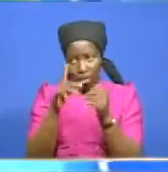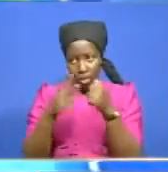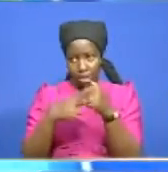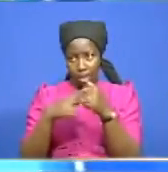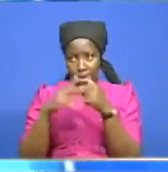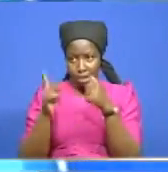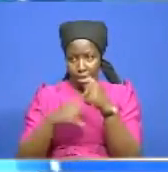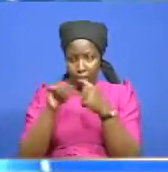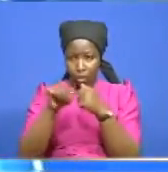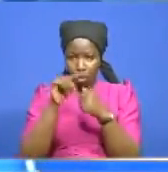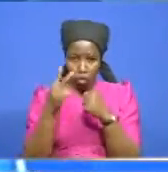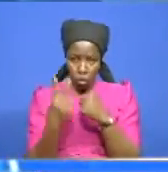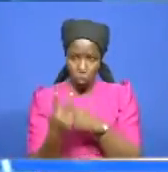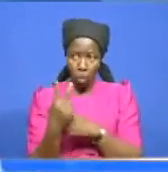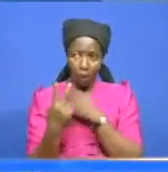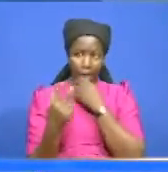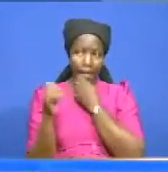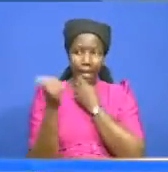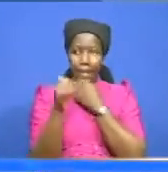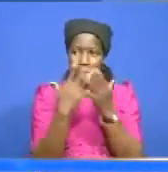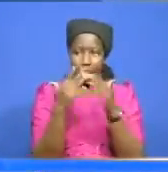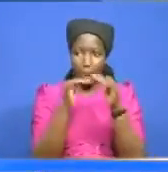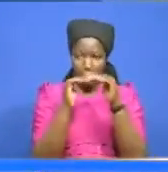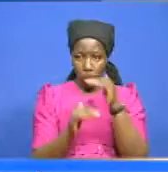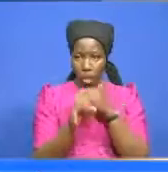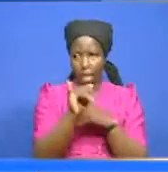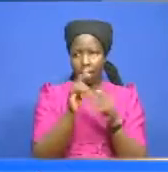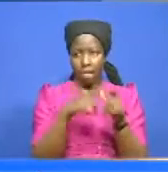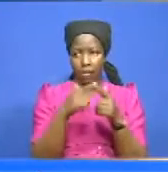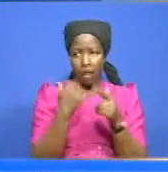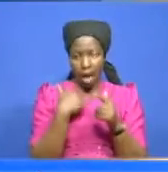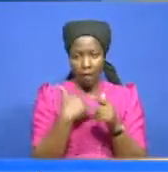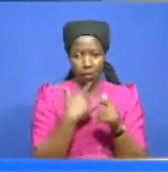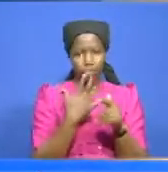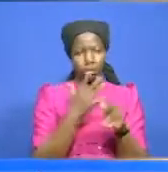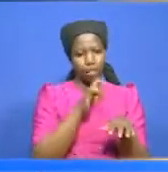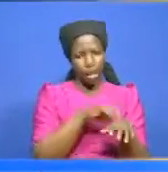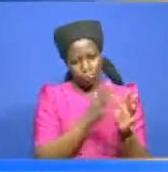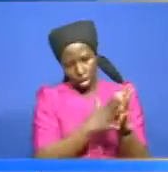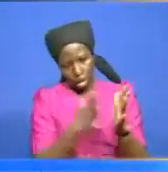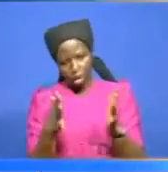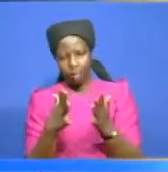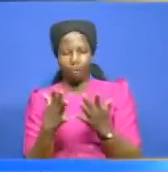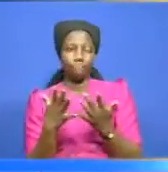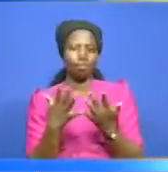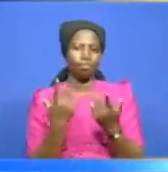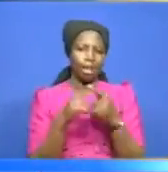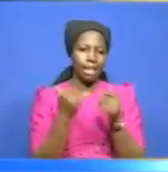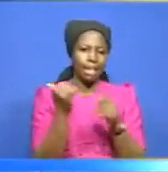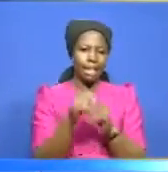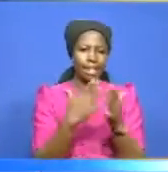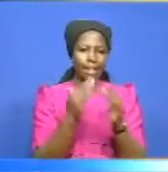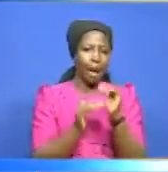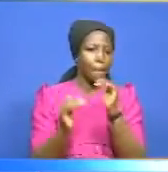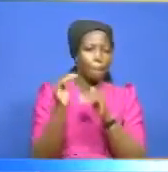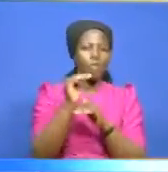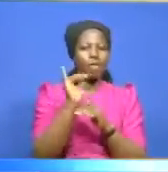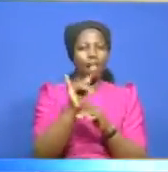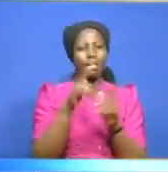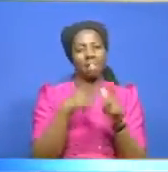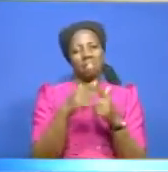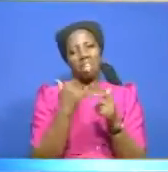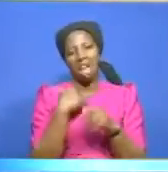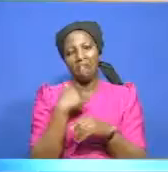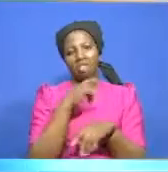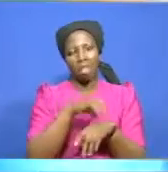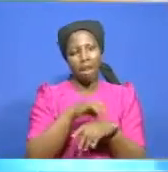6.2. And anything below that, then there's a window to lend. But anything above that ceiling, then there was no